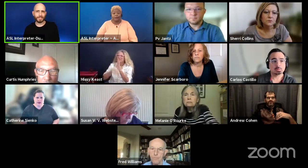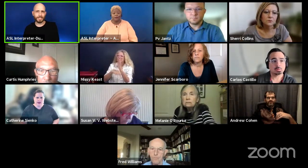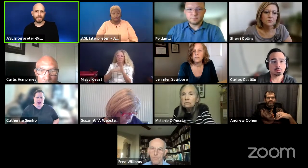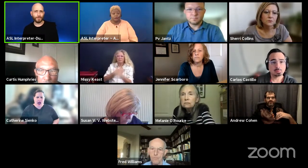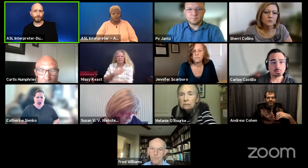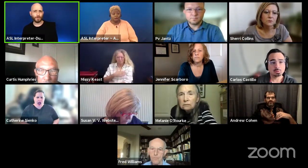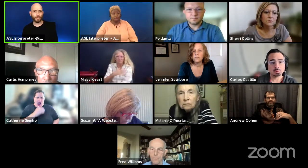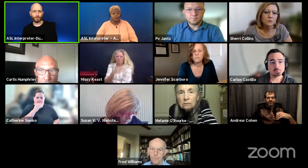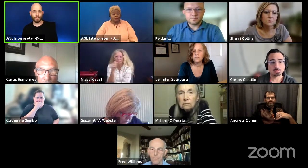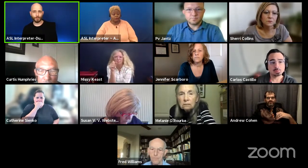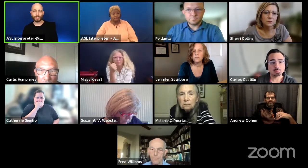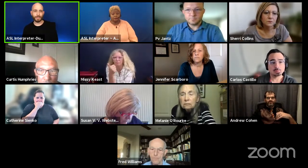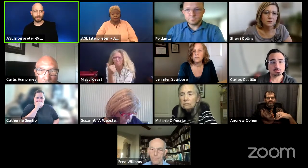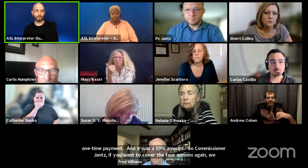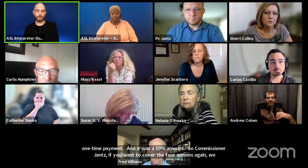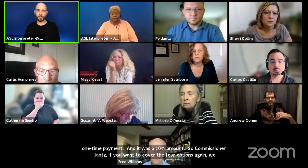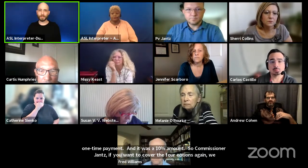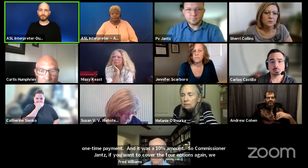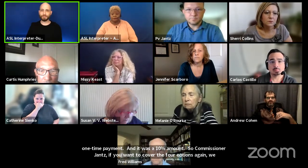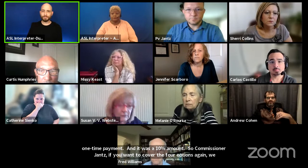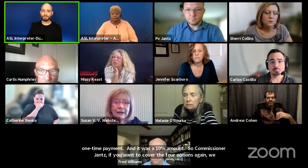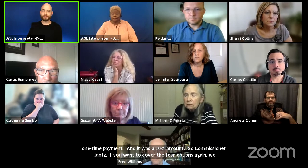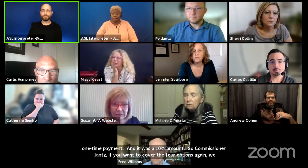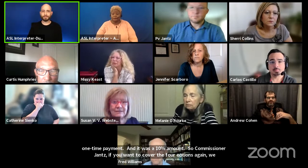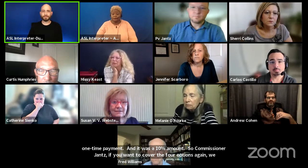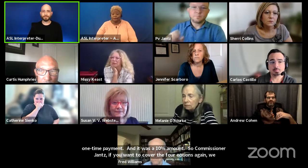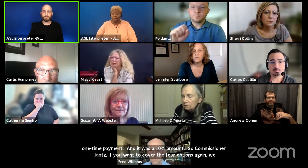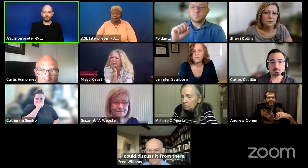Commissioner Keast. Yeah, if you could go over those again, that would be great.